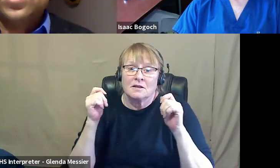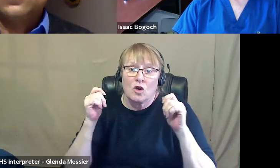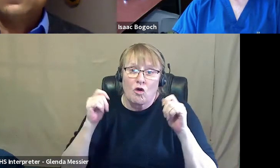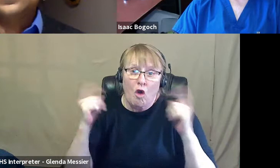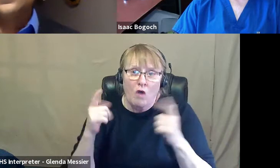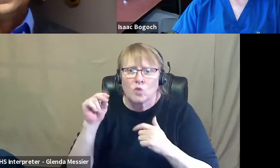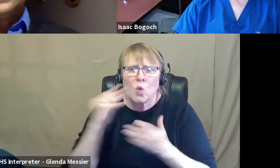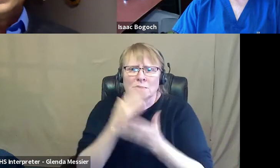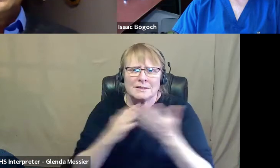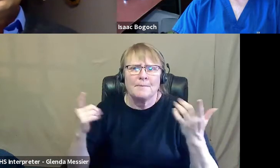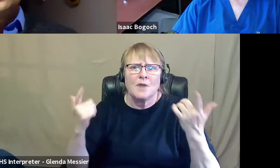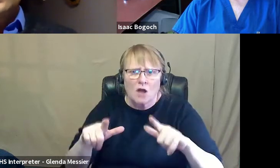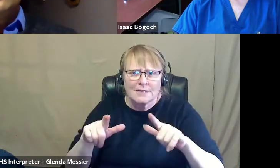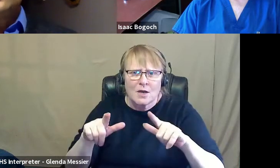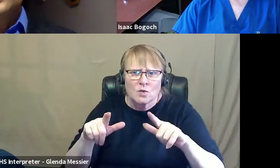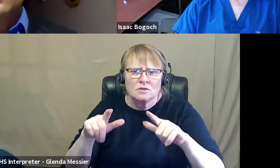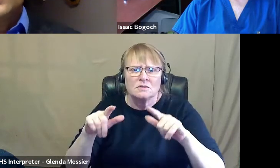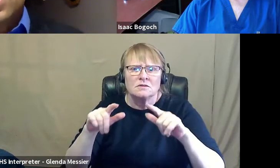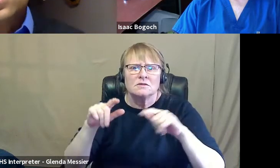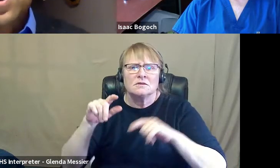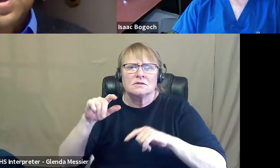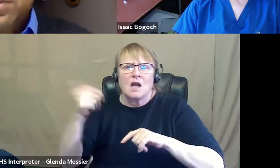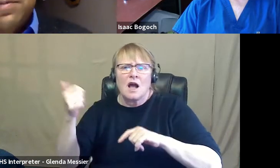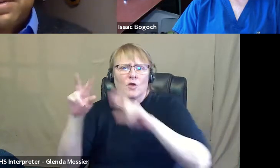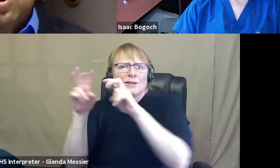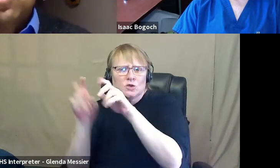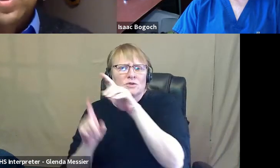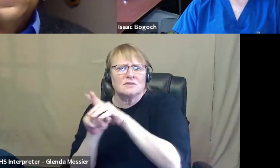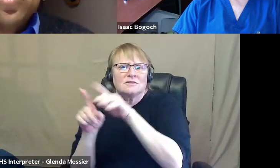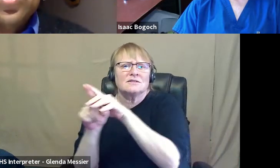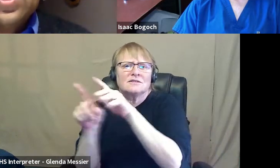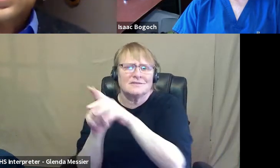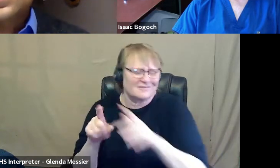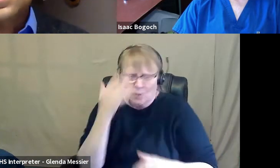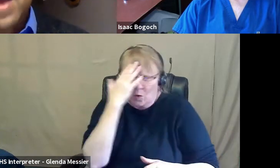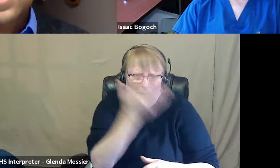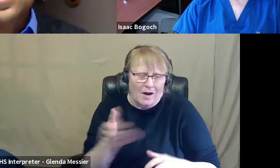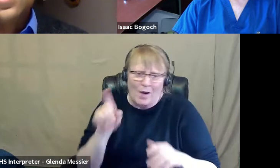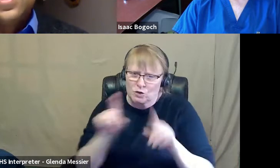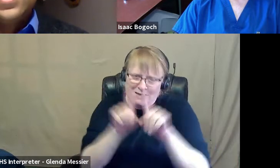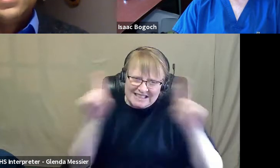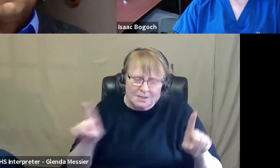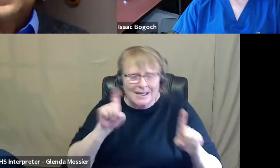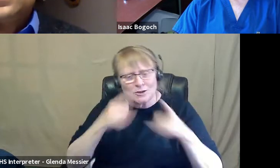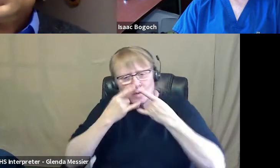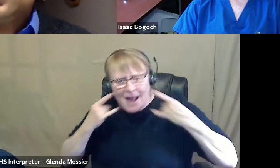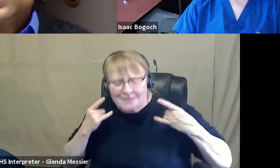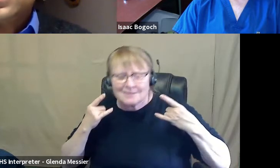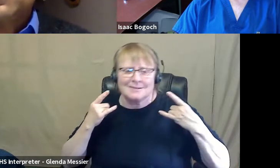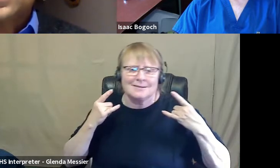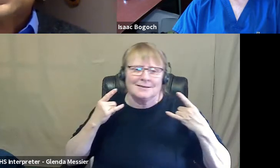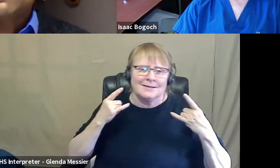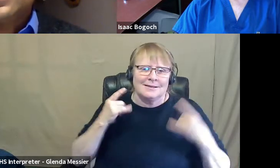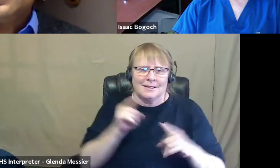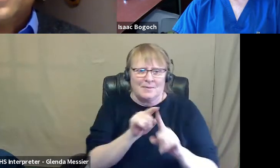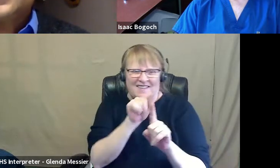lockdowns. There's certainly those other issues that we've talked about that we're all aware of, social distancing, masking. But this is